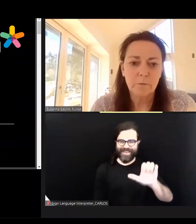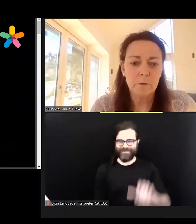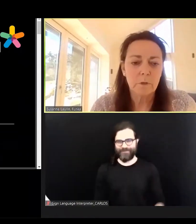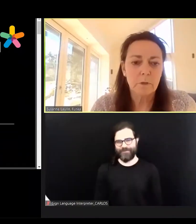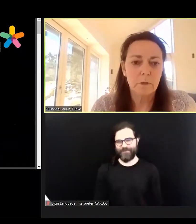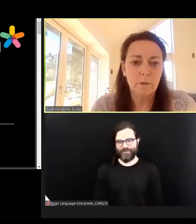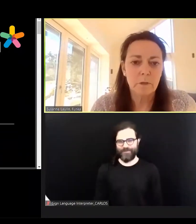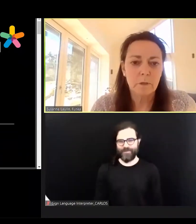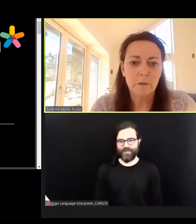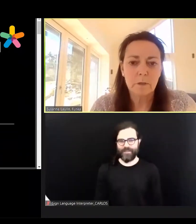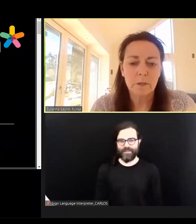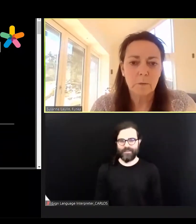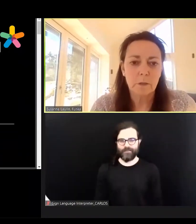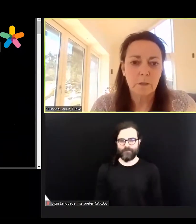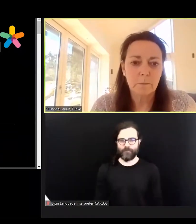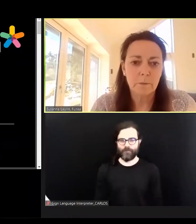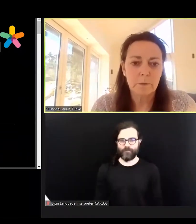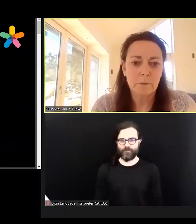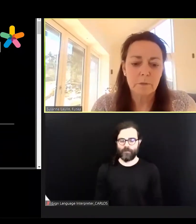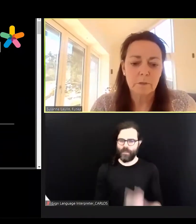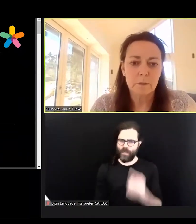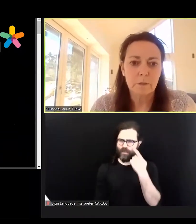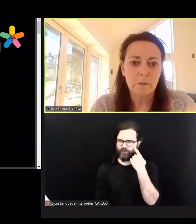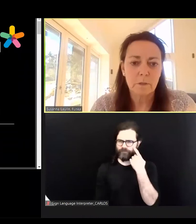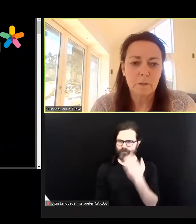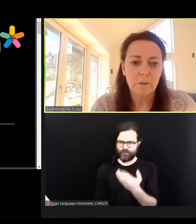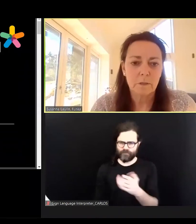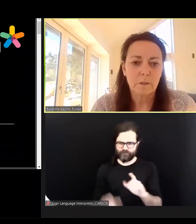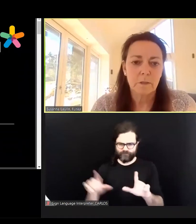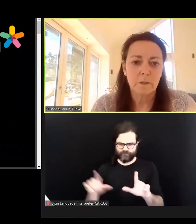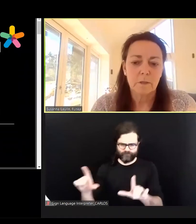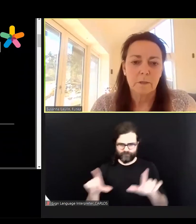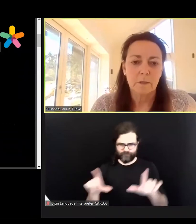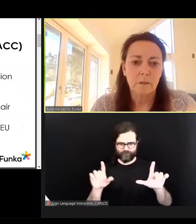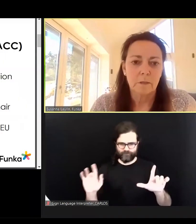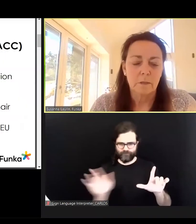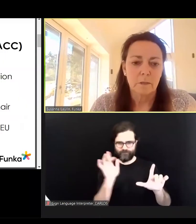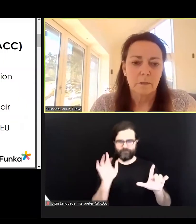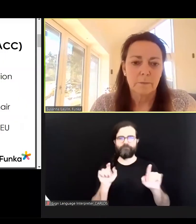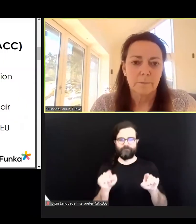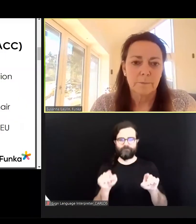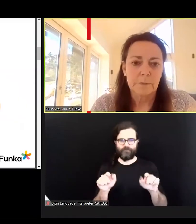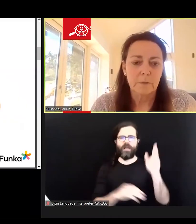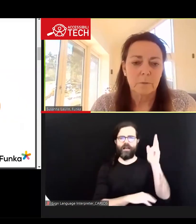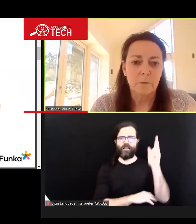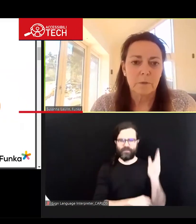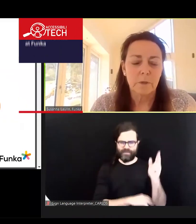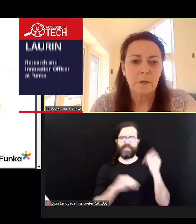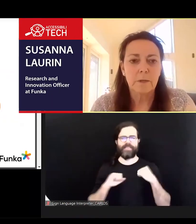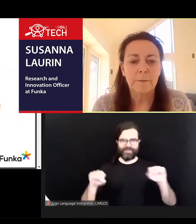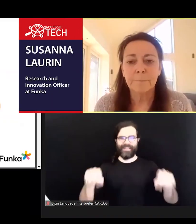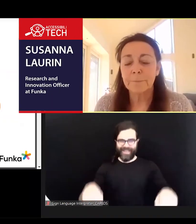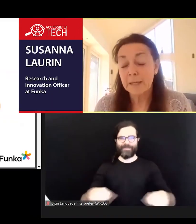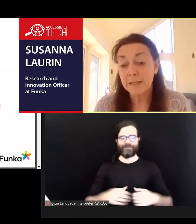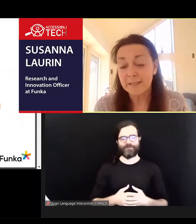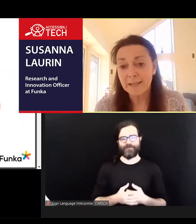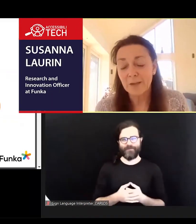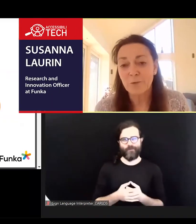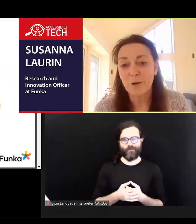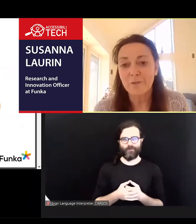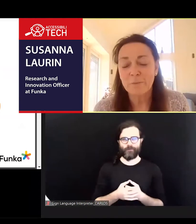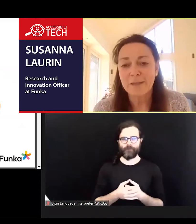currently, Susanna is leading the review of the Web Accessibility Directive on behalf of the European Commission.